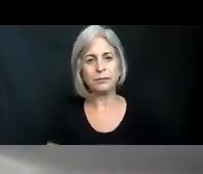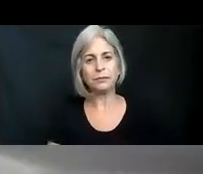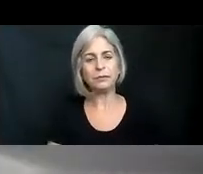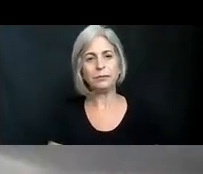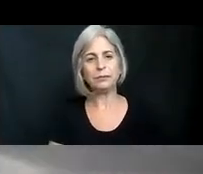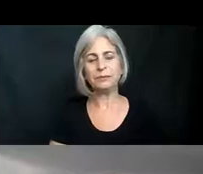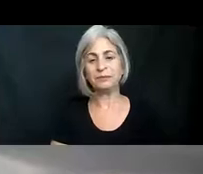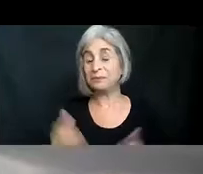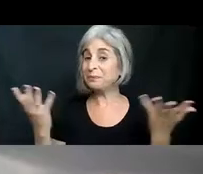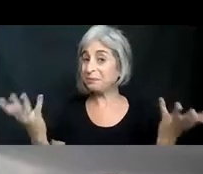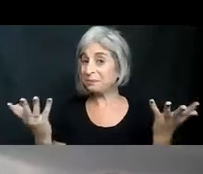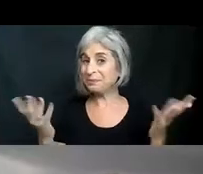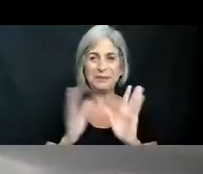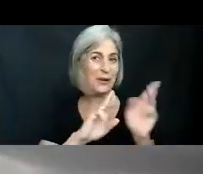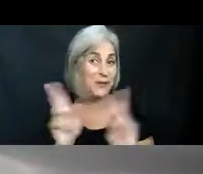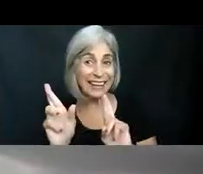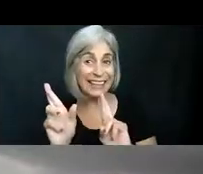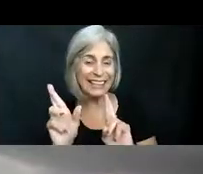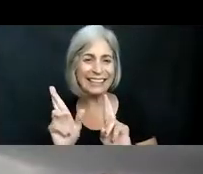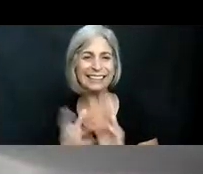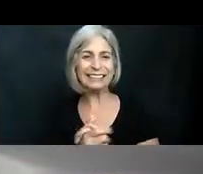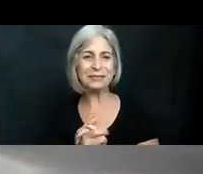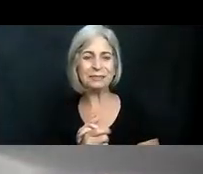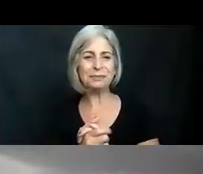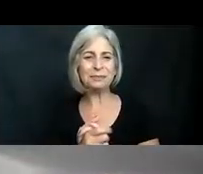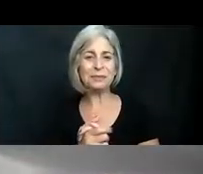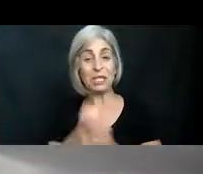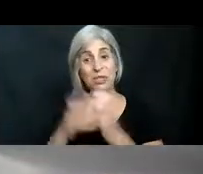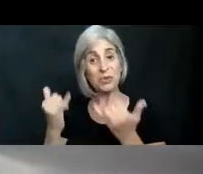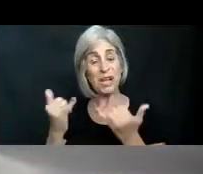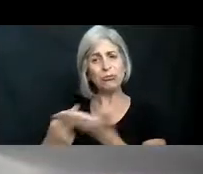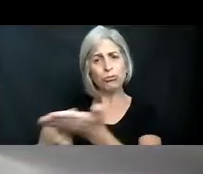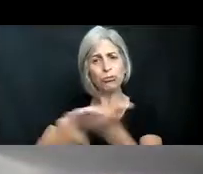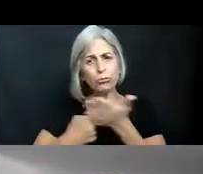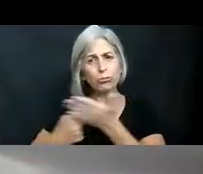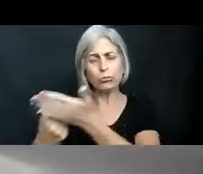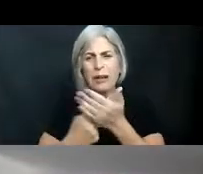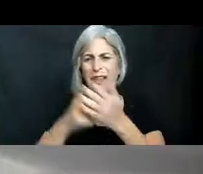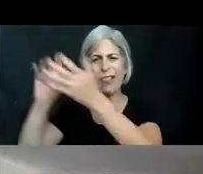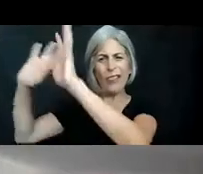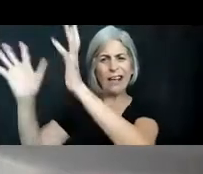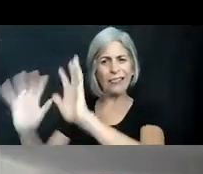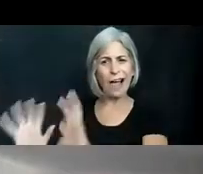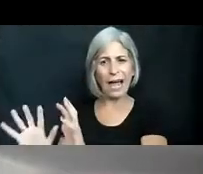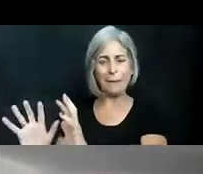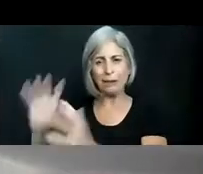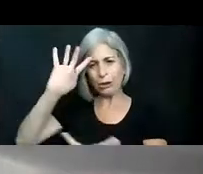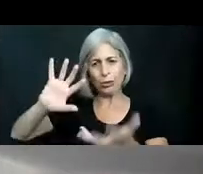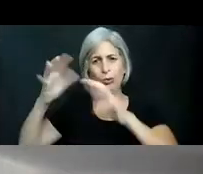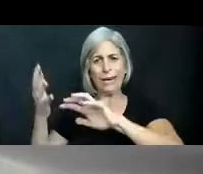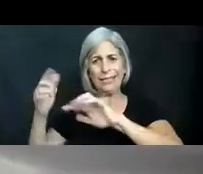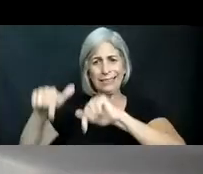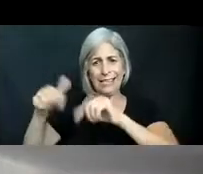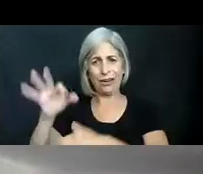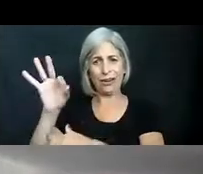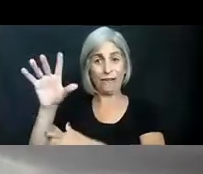All right, so today we're going to be talking about what the climate crisis means for Florida. So